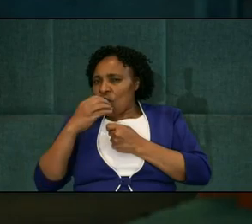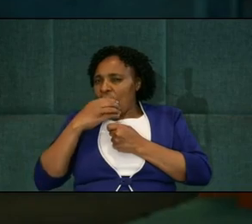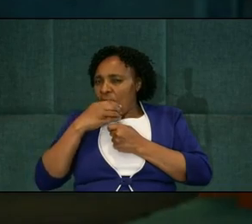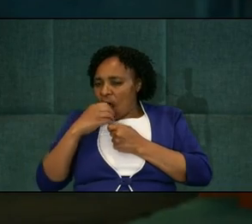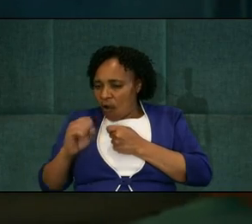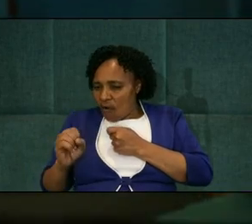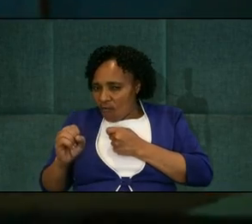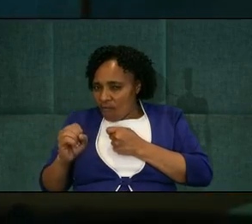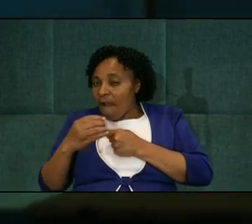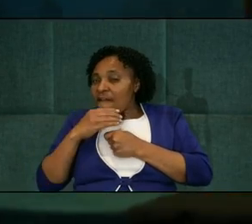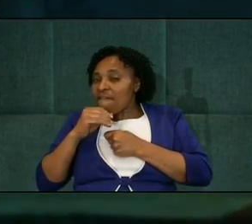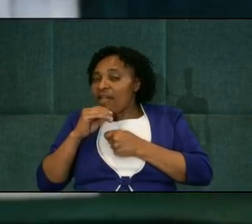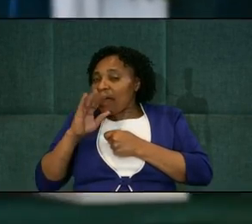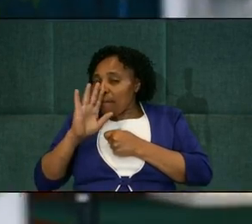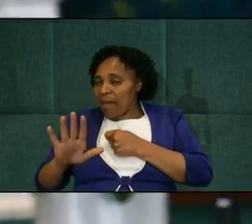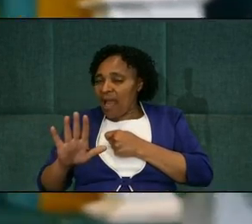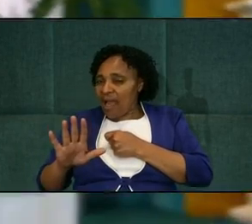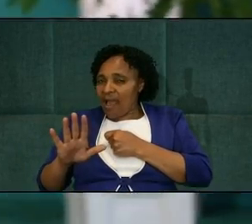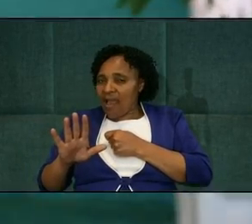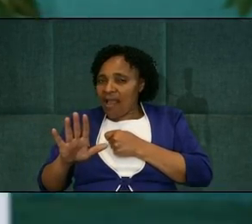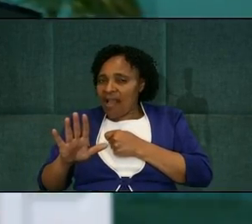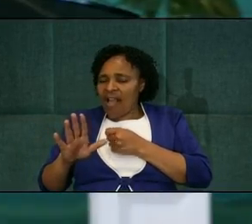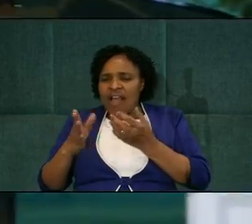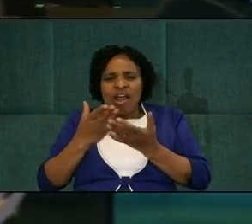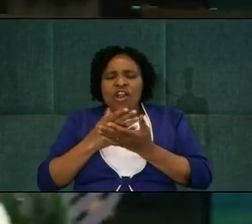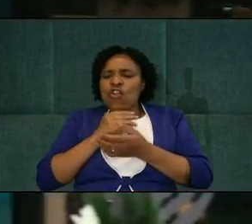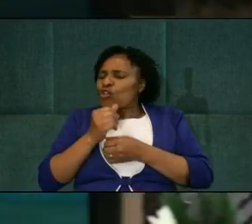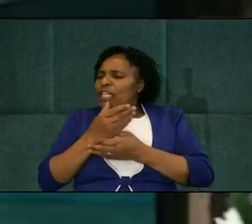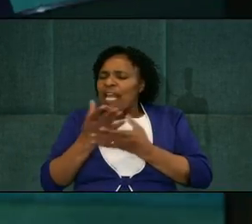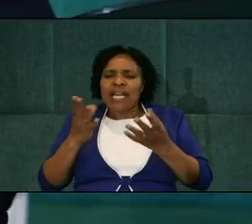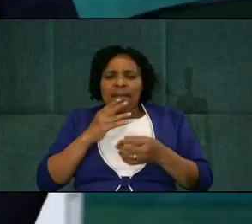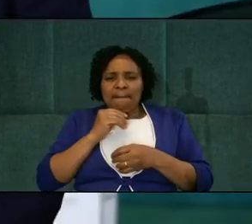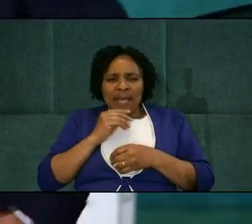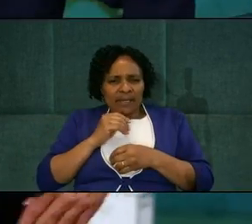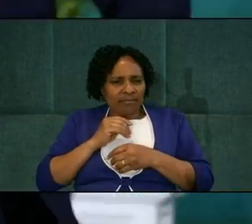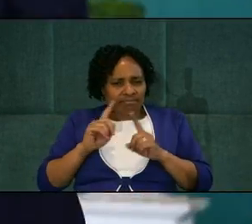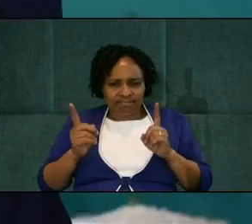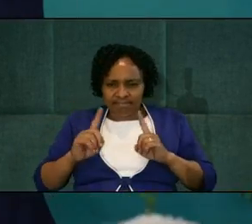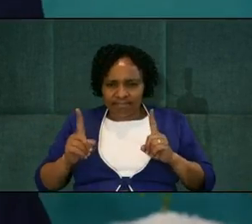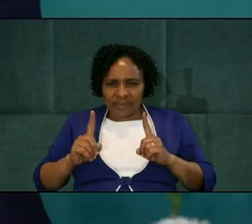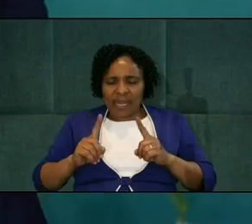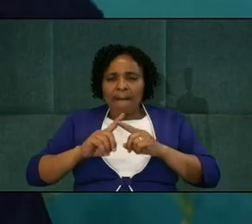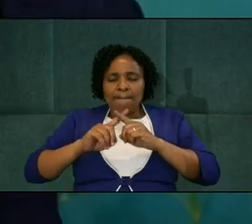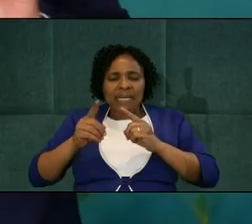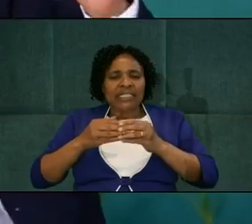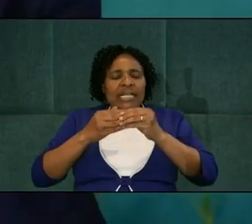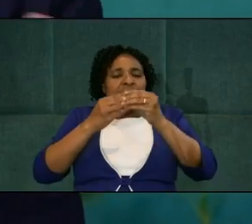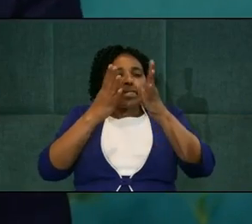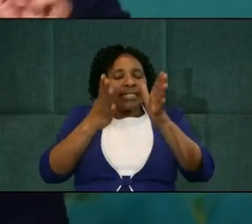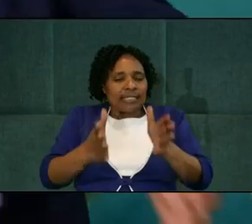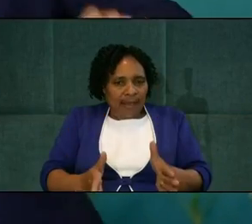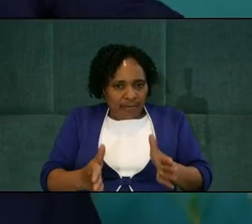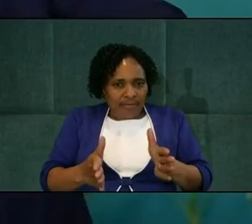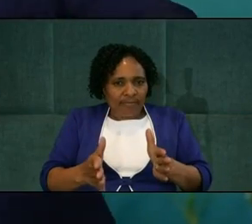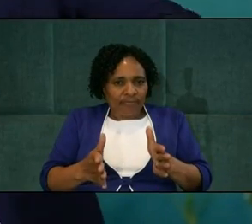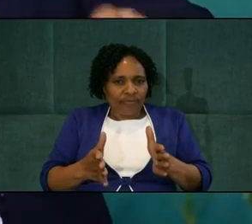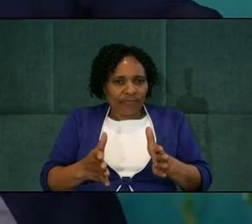shall send a man. And not just any man, you shall send who? The leader.